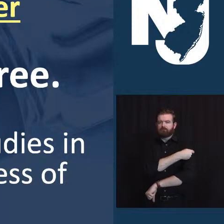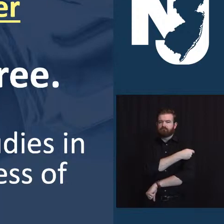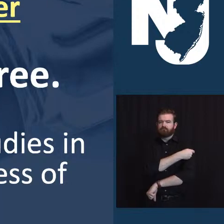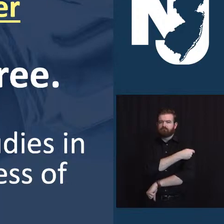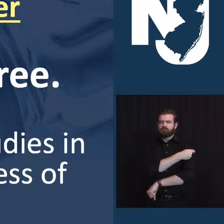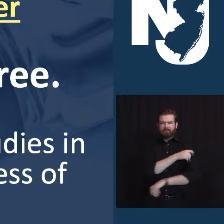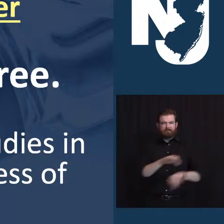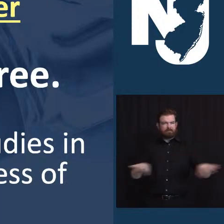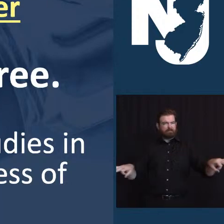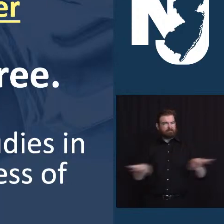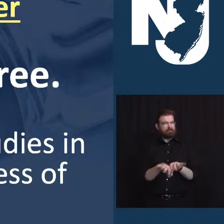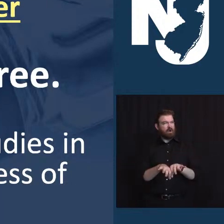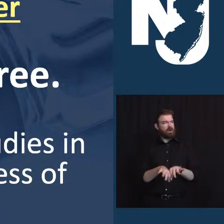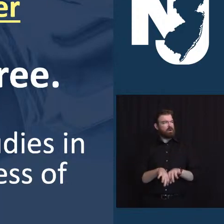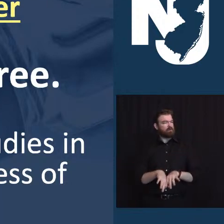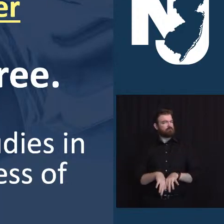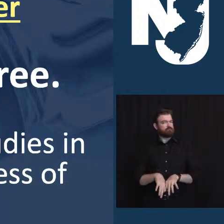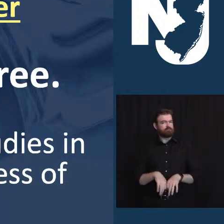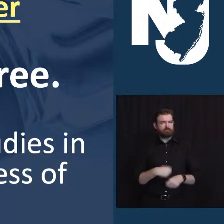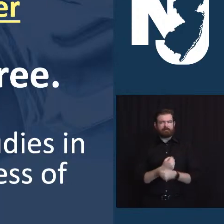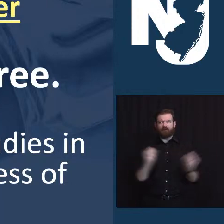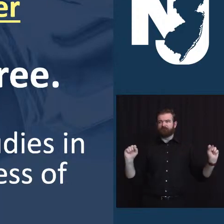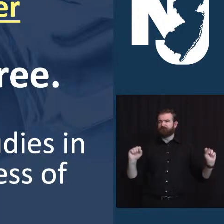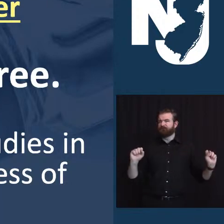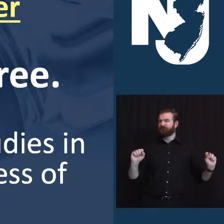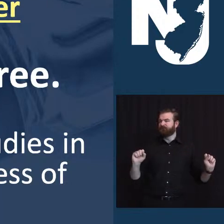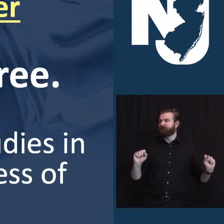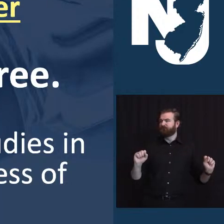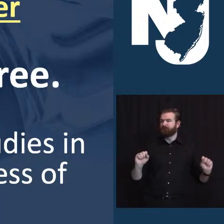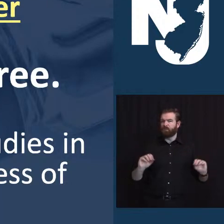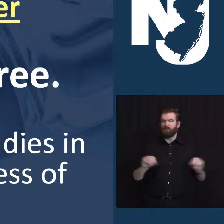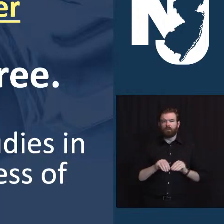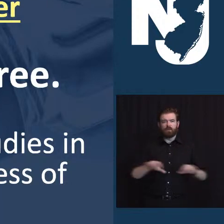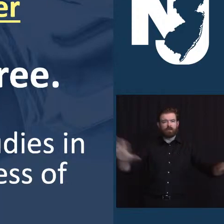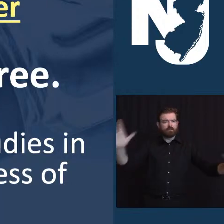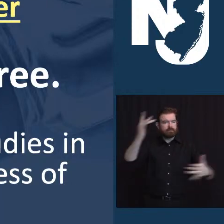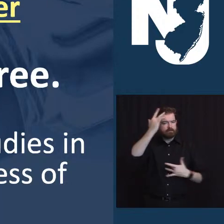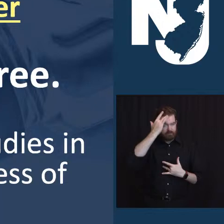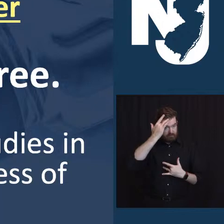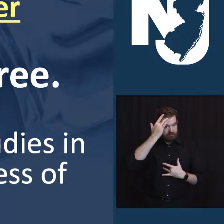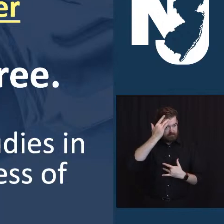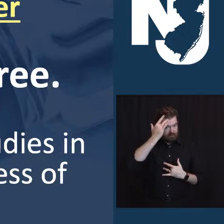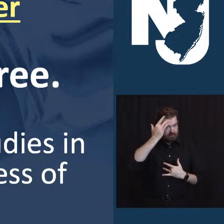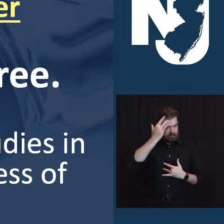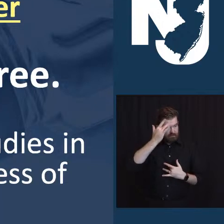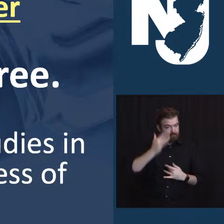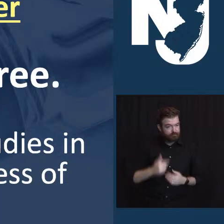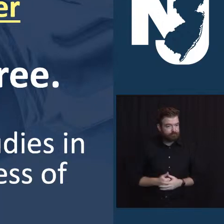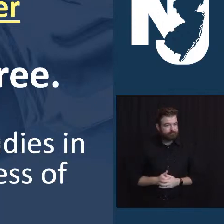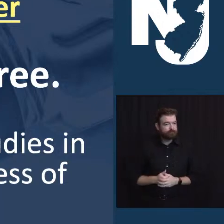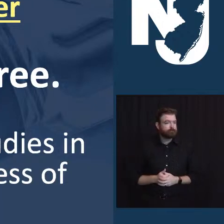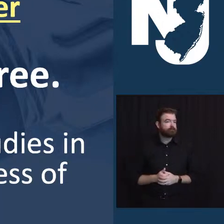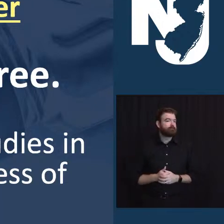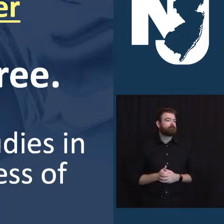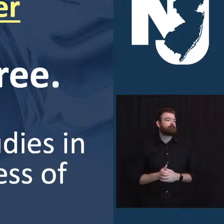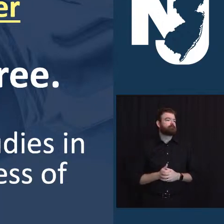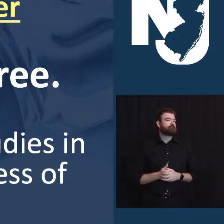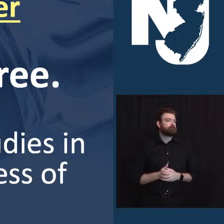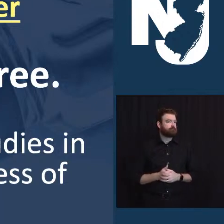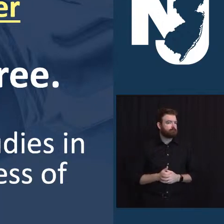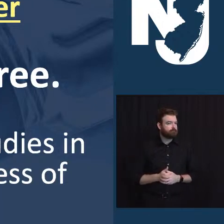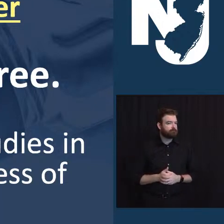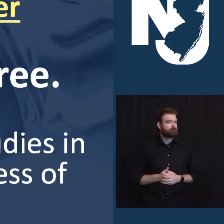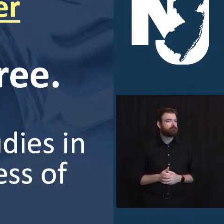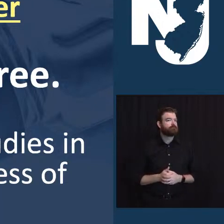everyone in our state. Getting these points across is a big part of the door-to-door outreach program we are